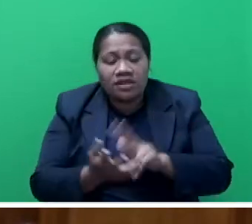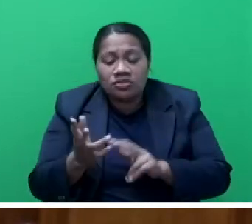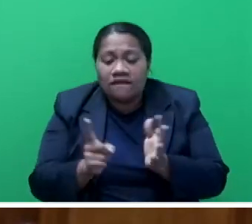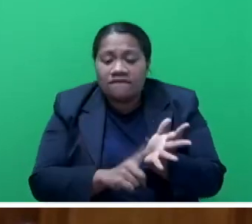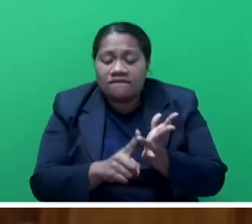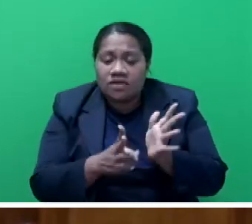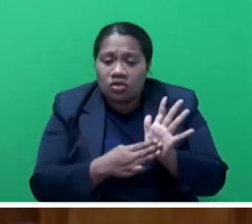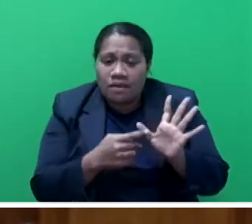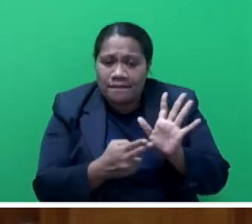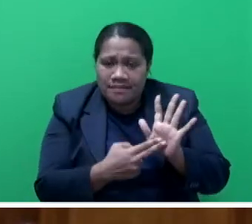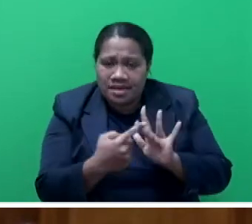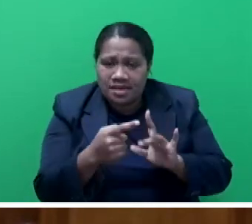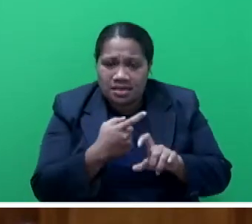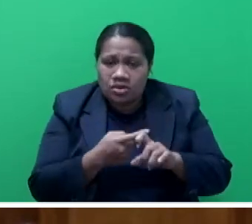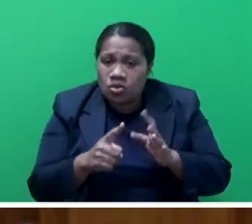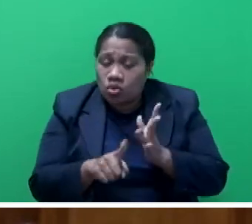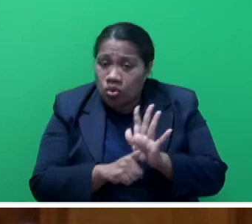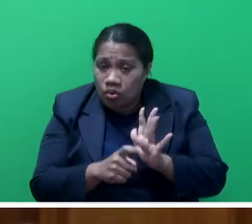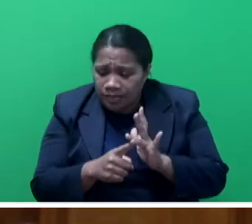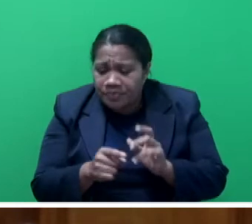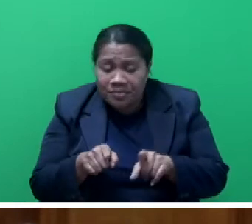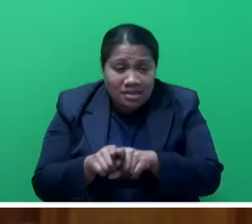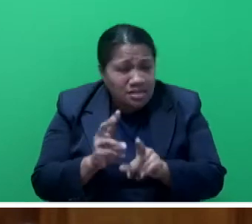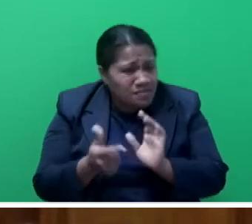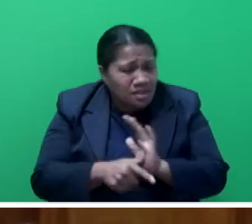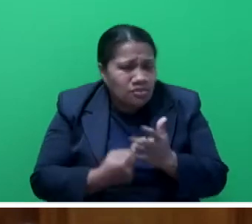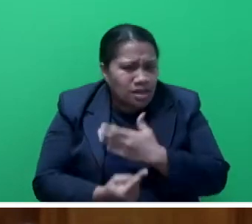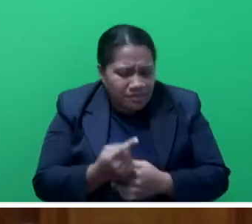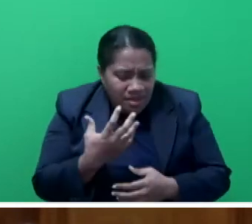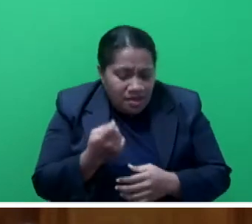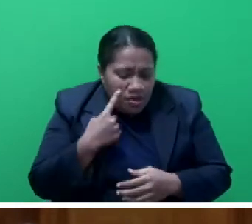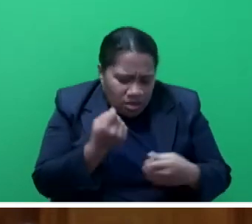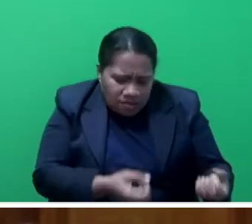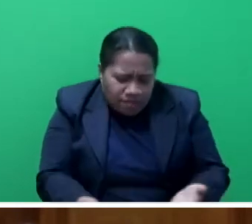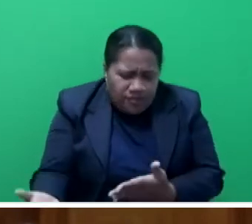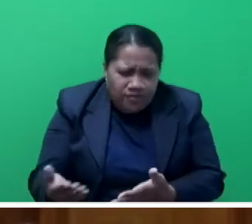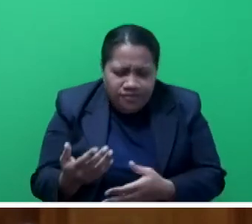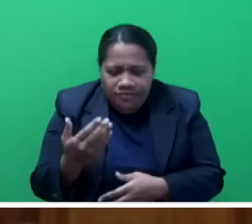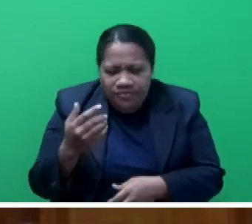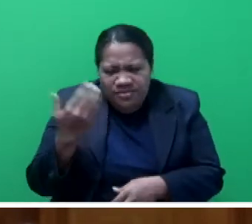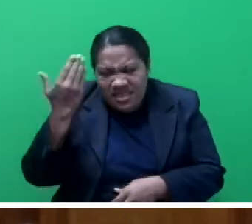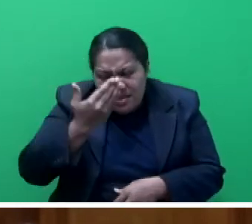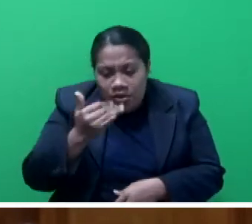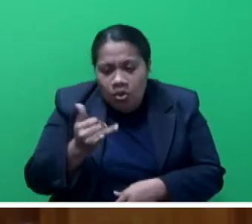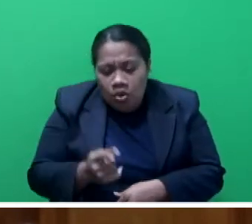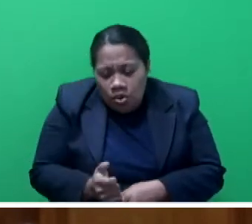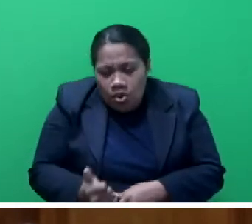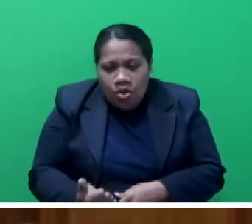means that sometimes they were getting water being supplied late in the evenings or the early morning hours, so not water all